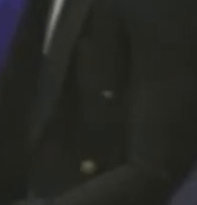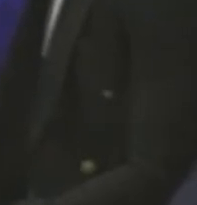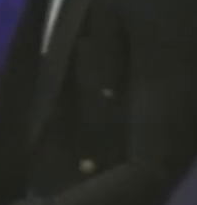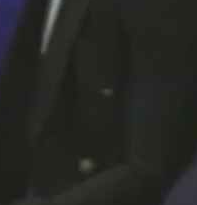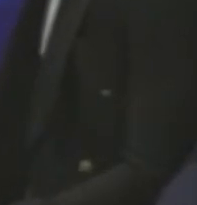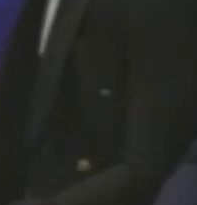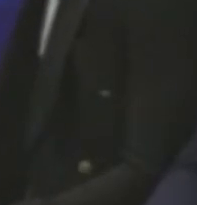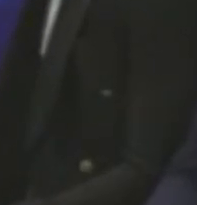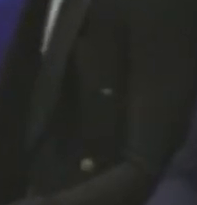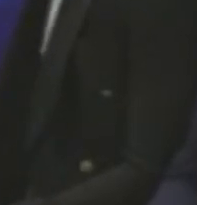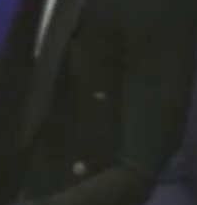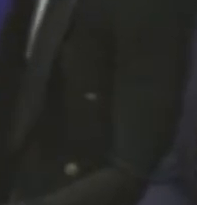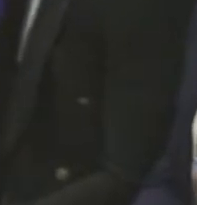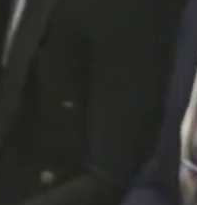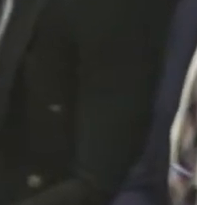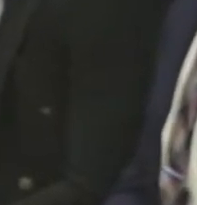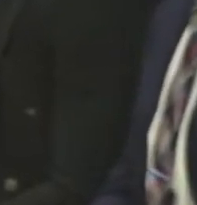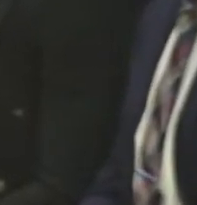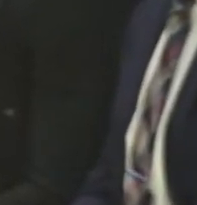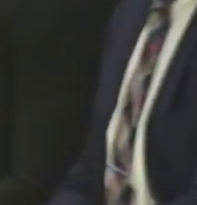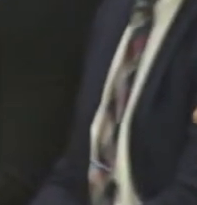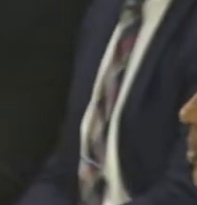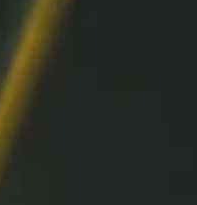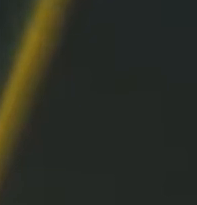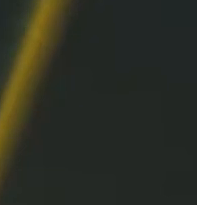Hallelujah. You know,